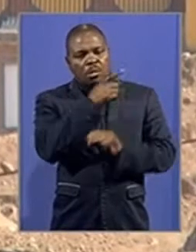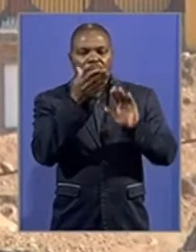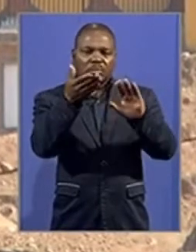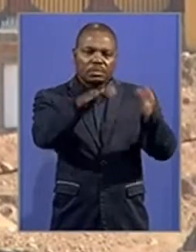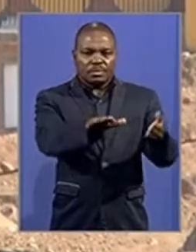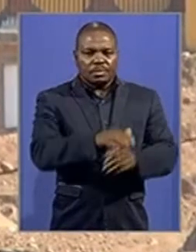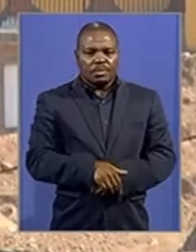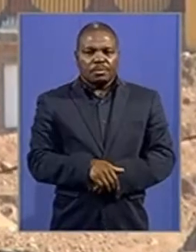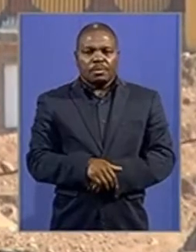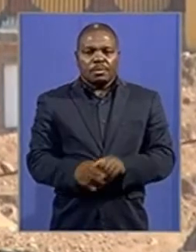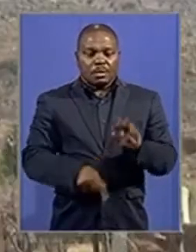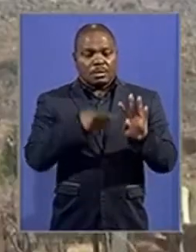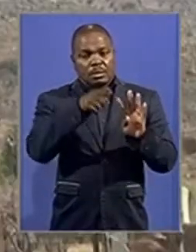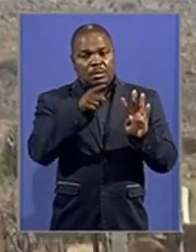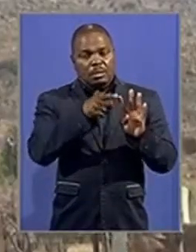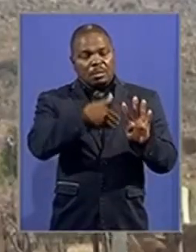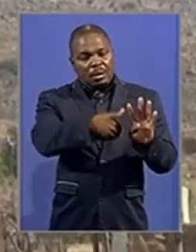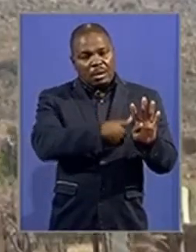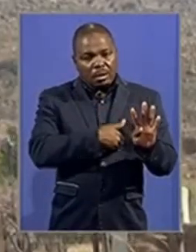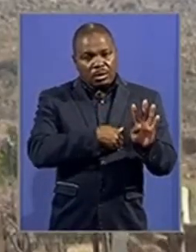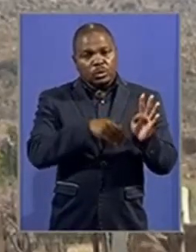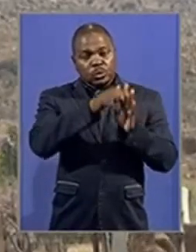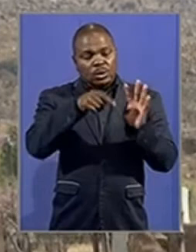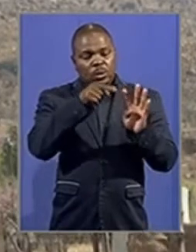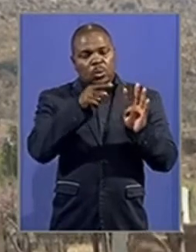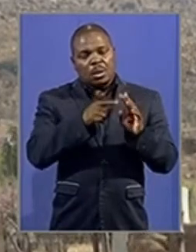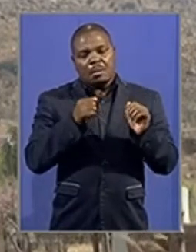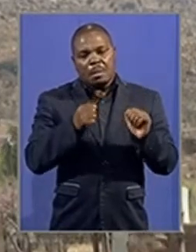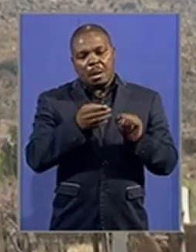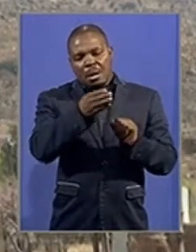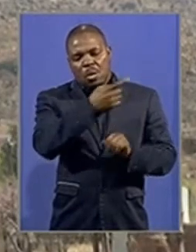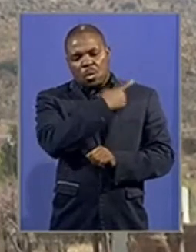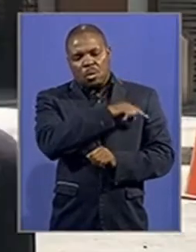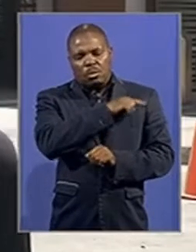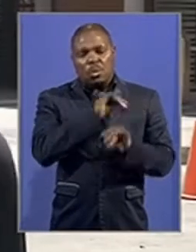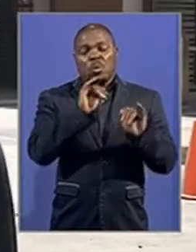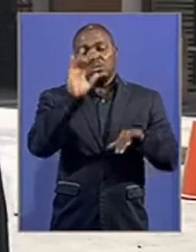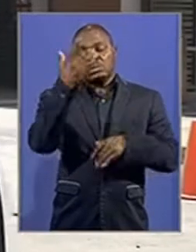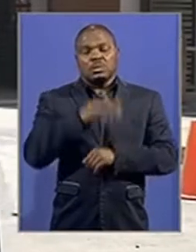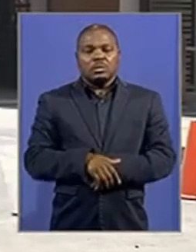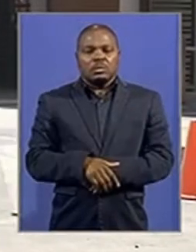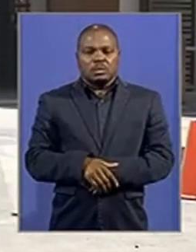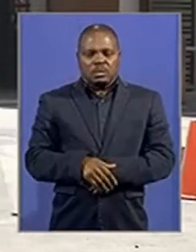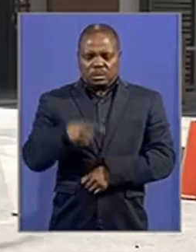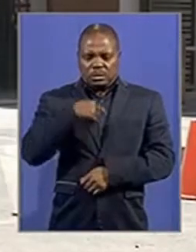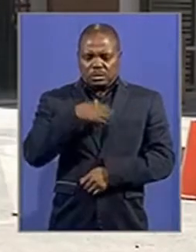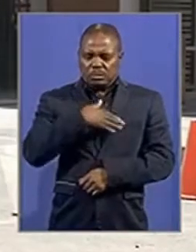We are not here to any new but we don't have things. I just wanted to see